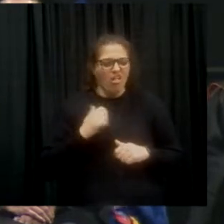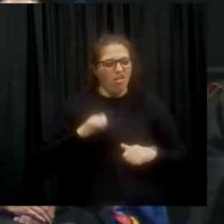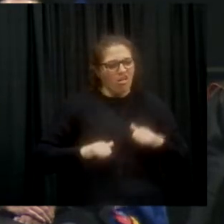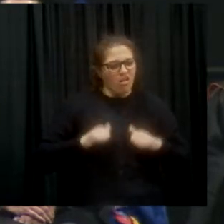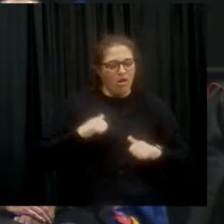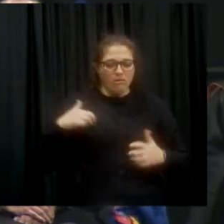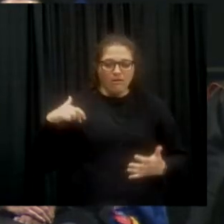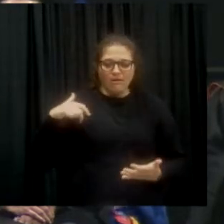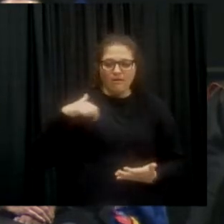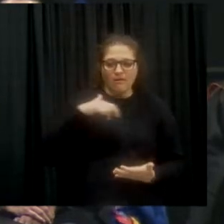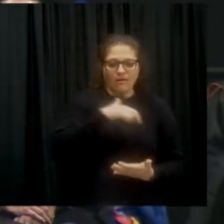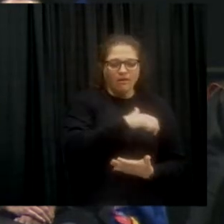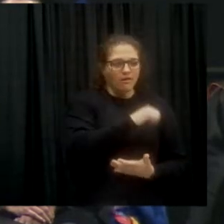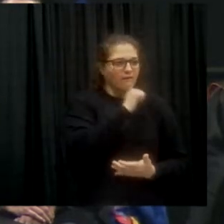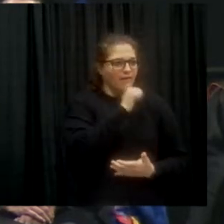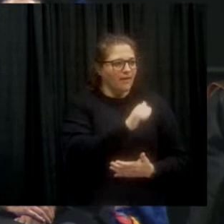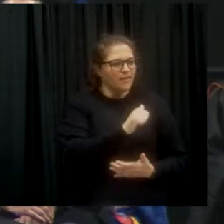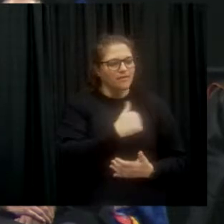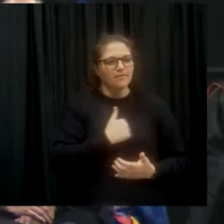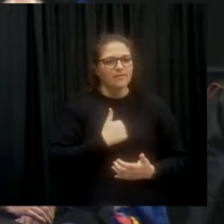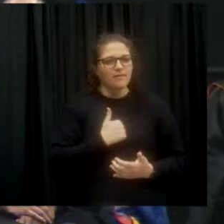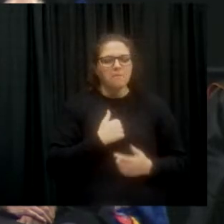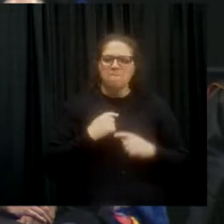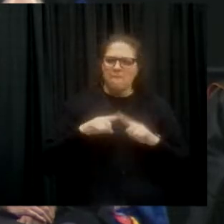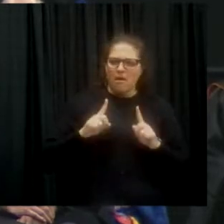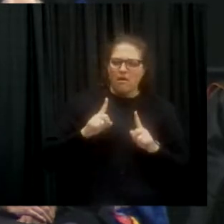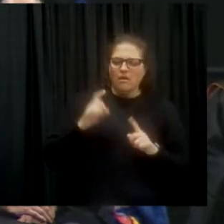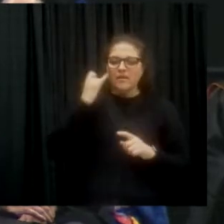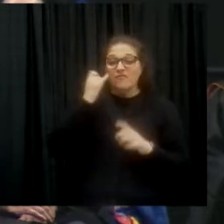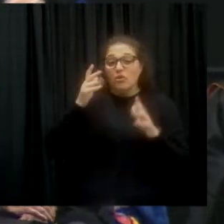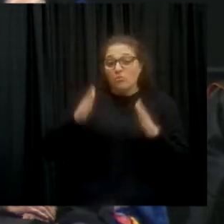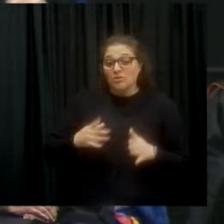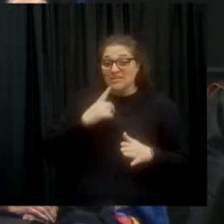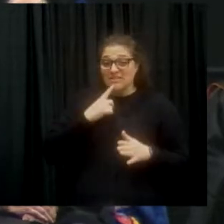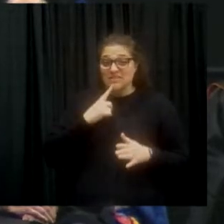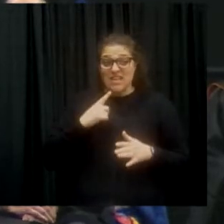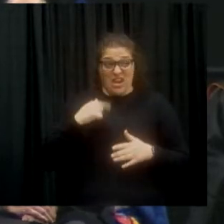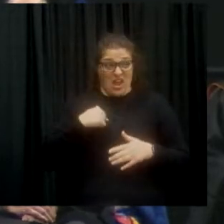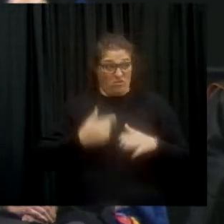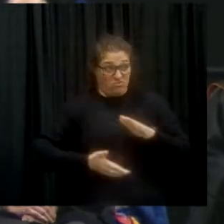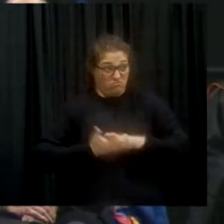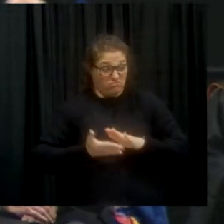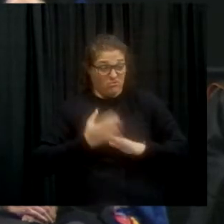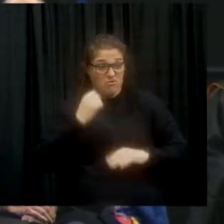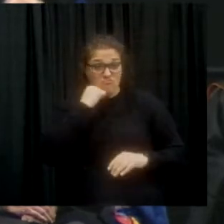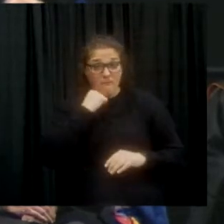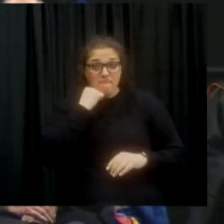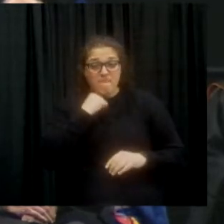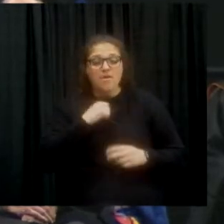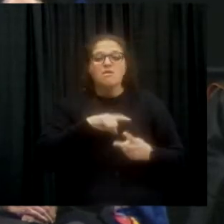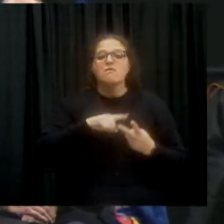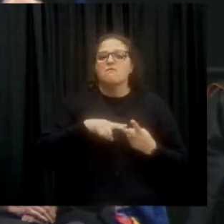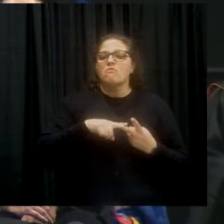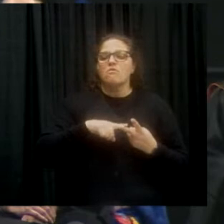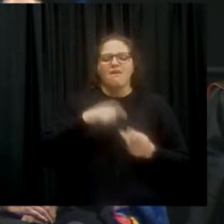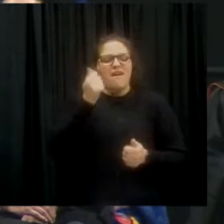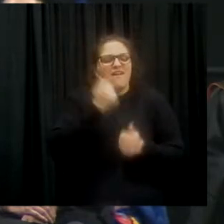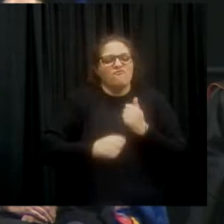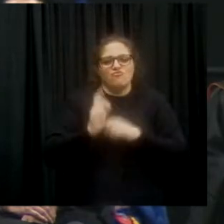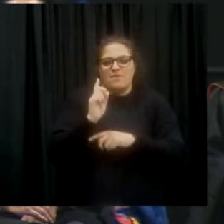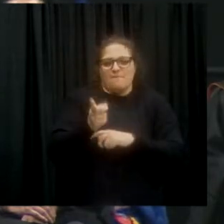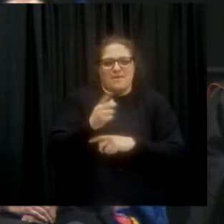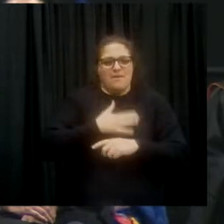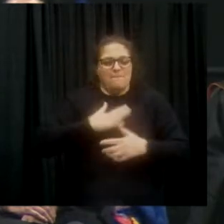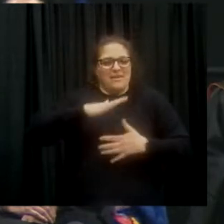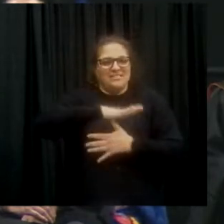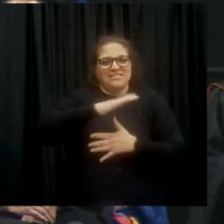would be walking across this stage, but if somebody told me I would be running prom with my best friend, or I'd be spending every minute